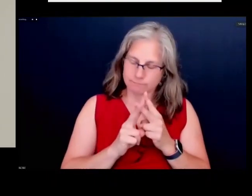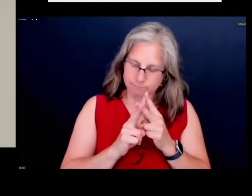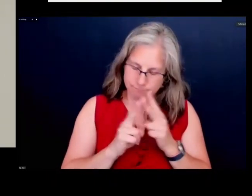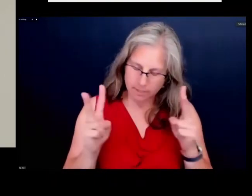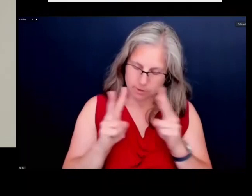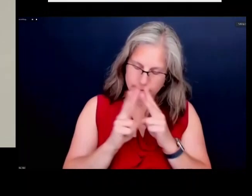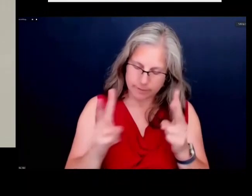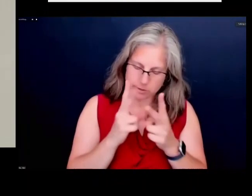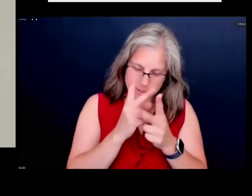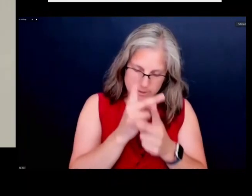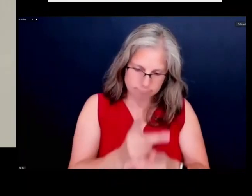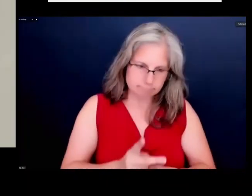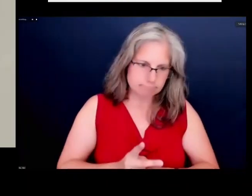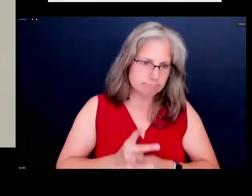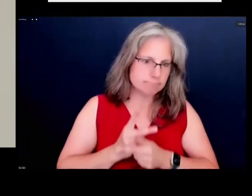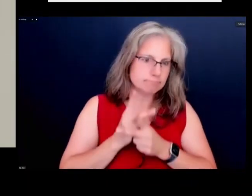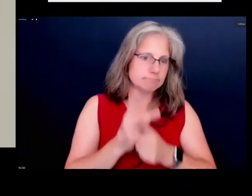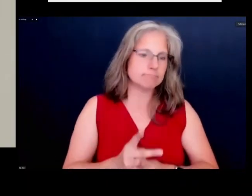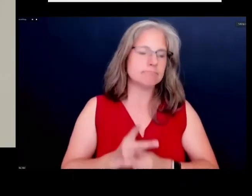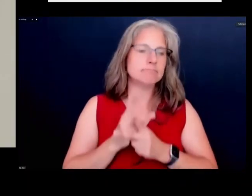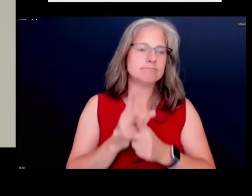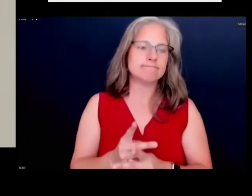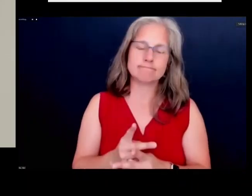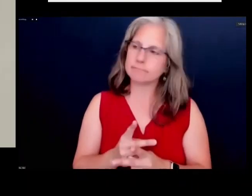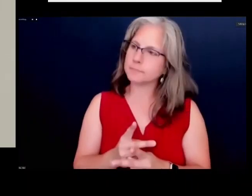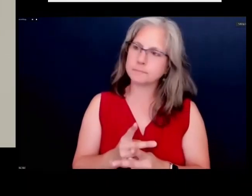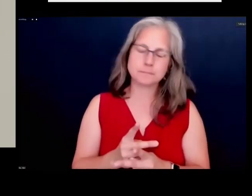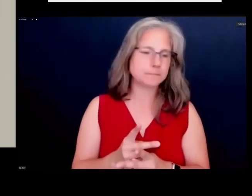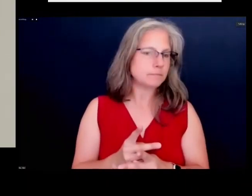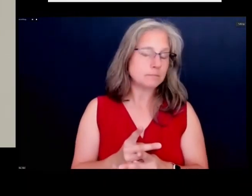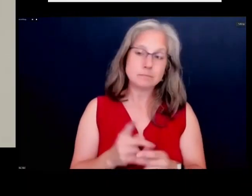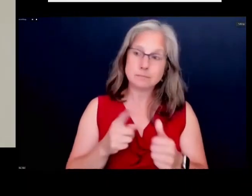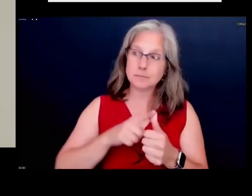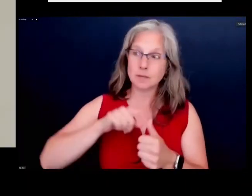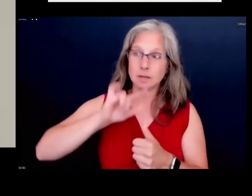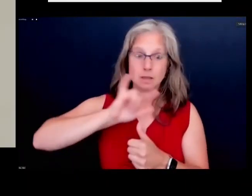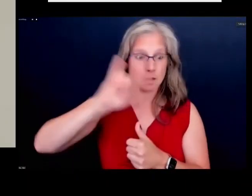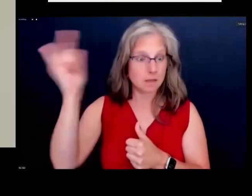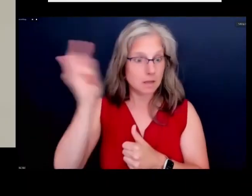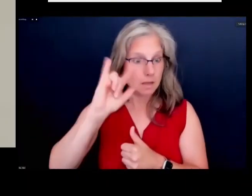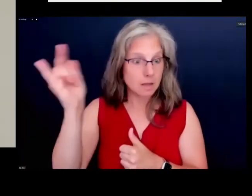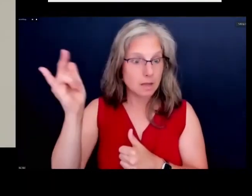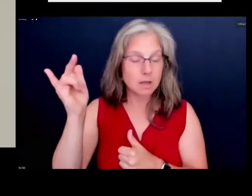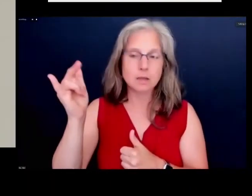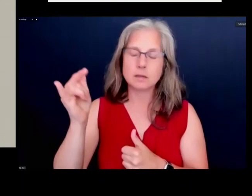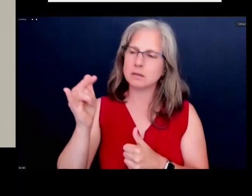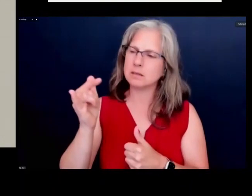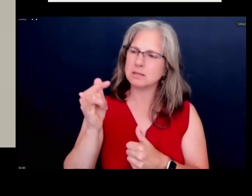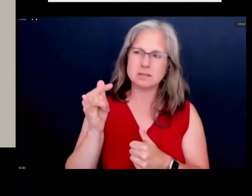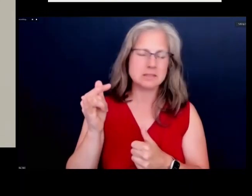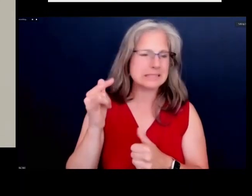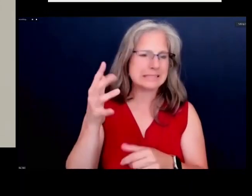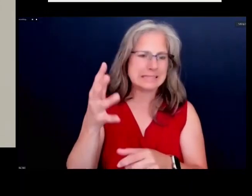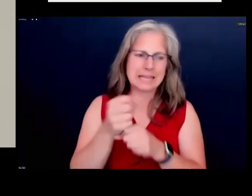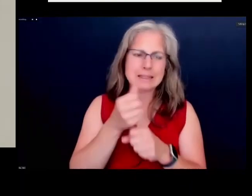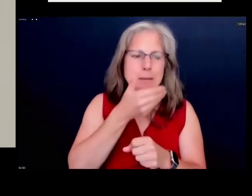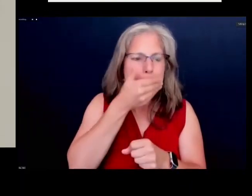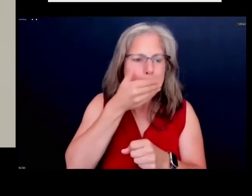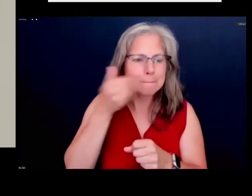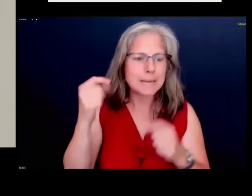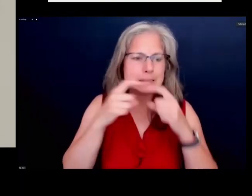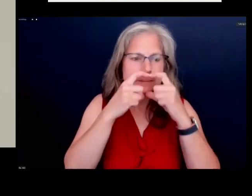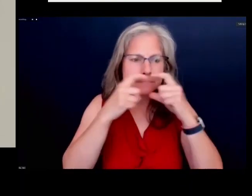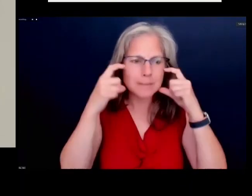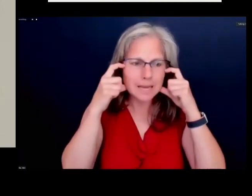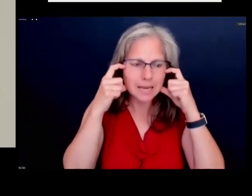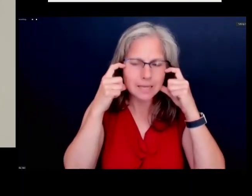very cautious, especially when it's air travel. Wear the best mask